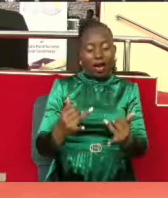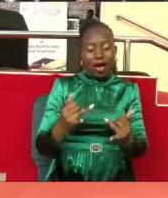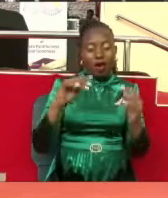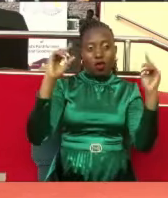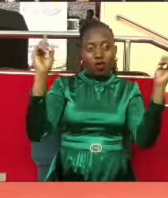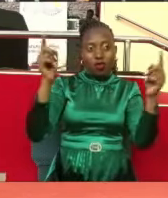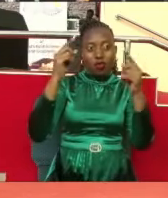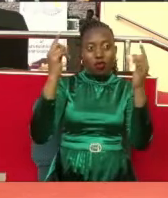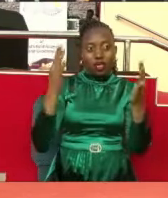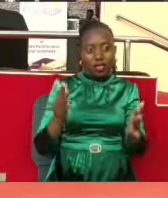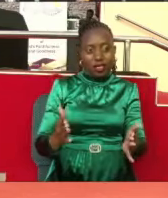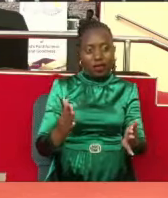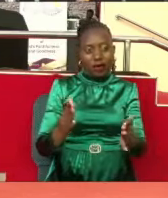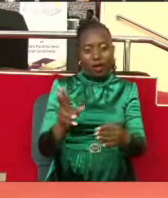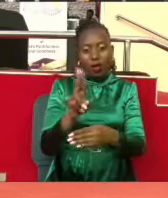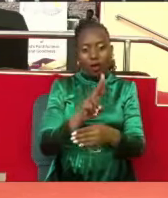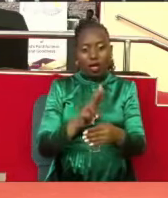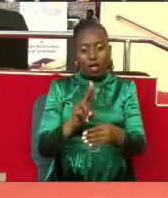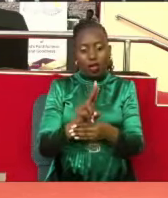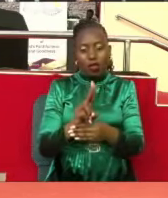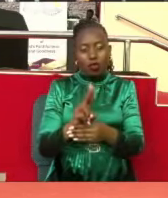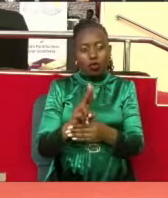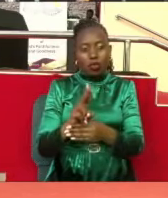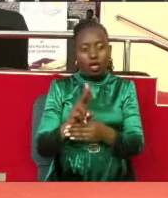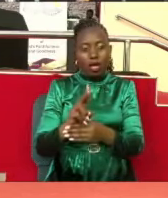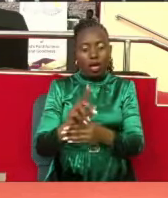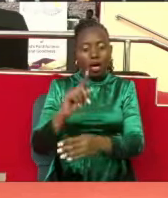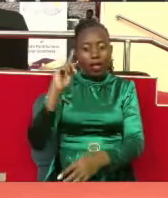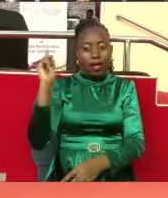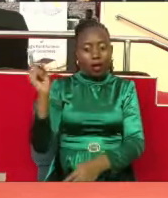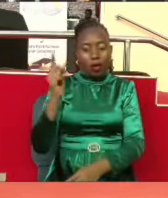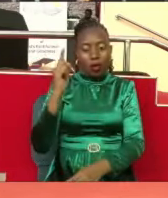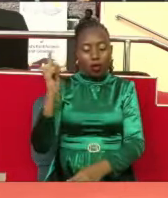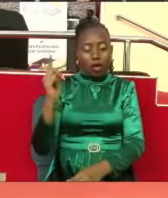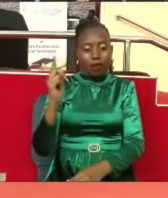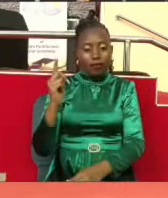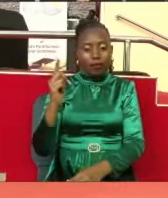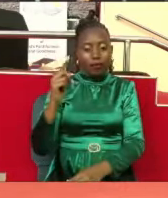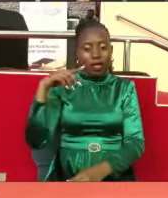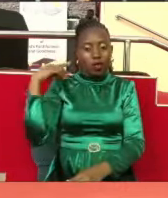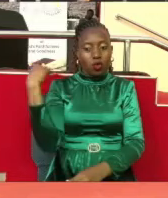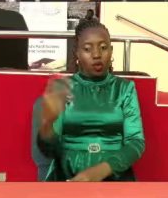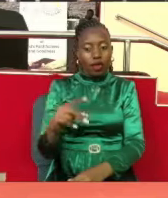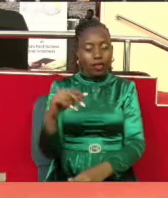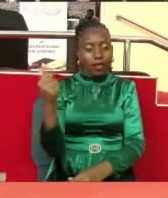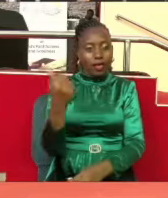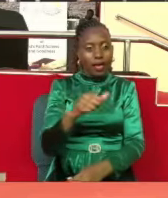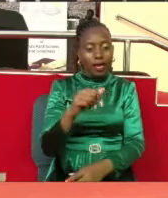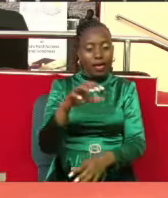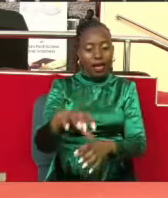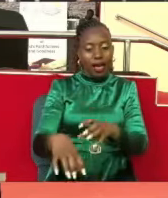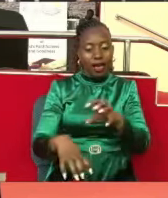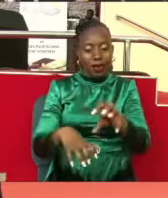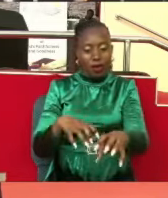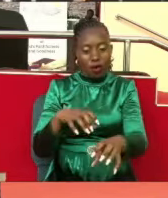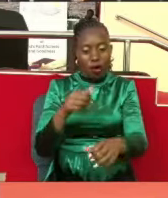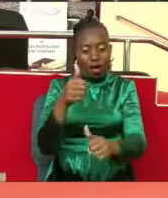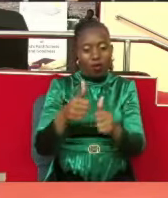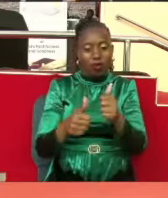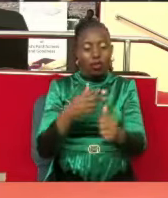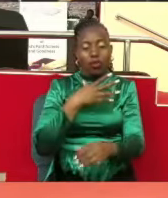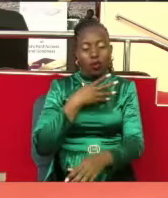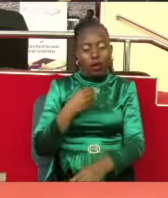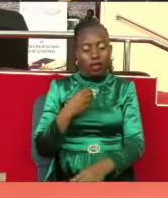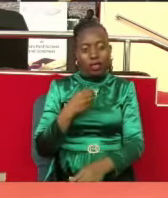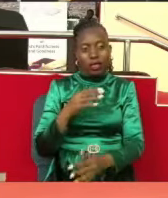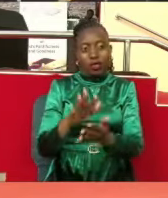fimbo to hit any predator that would want to attack the sheep. Kupiga wale wanyama wangeweza kuja